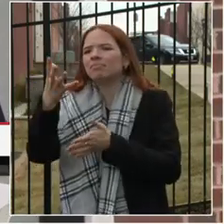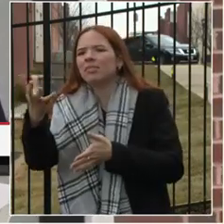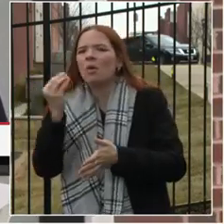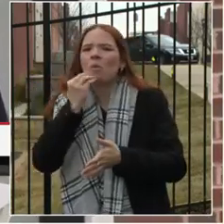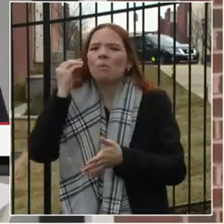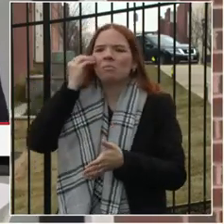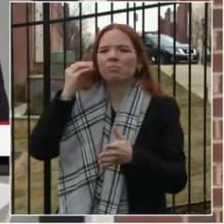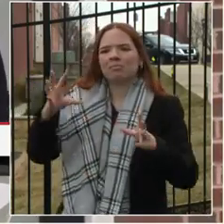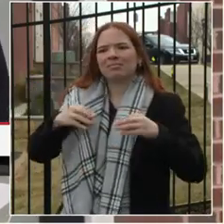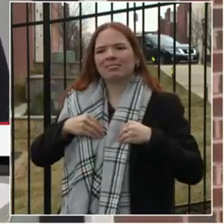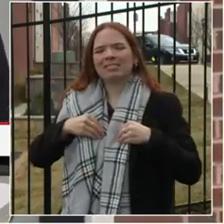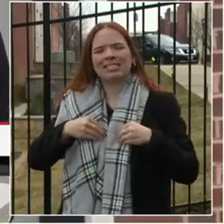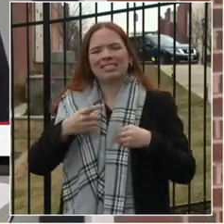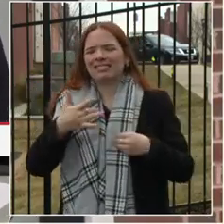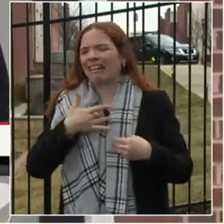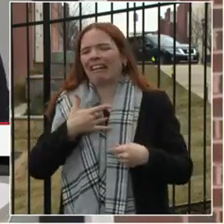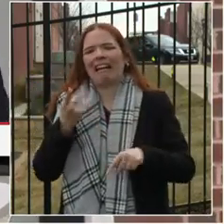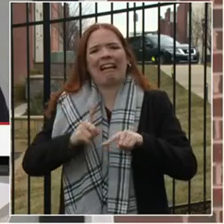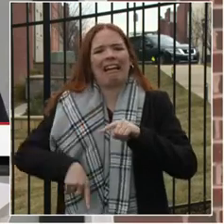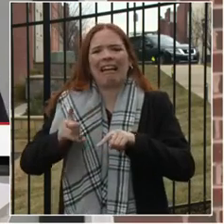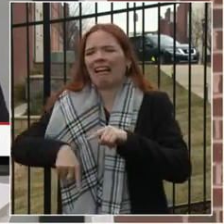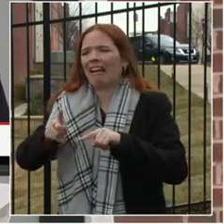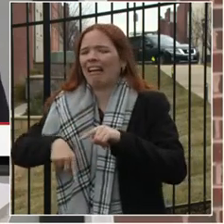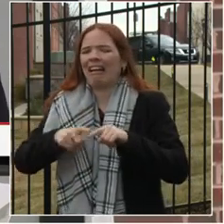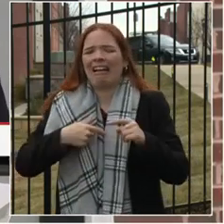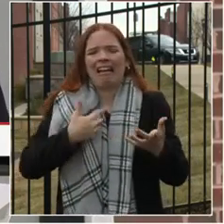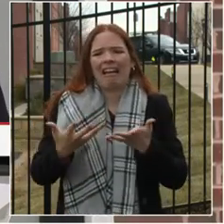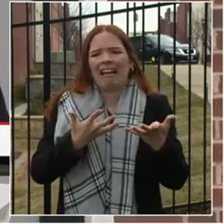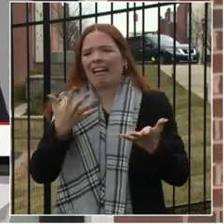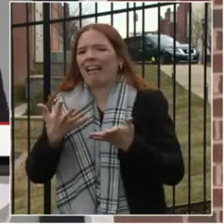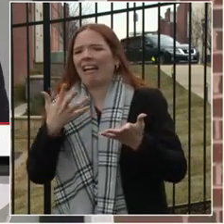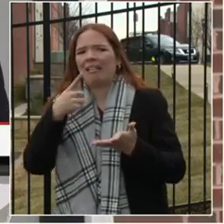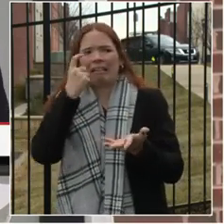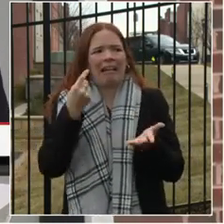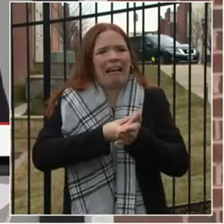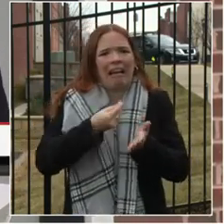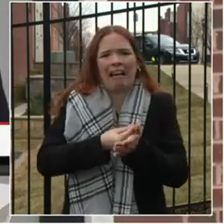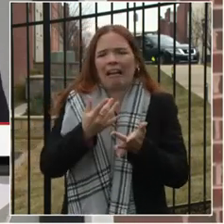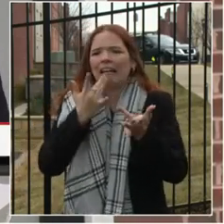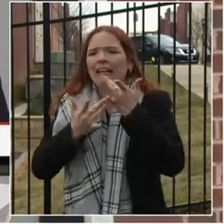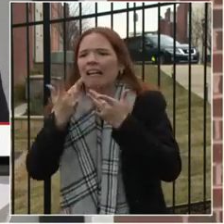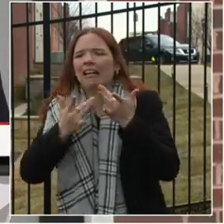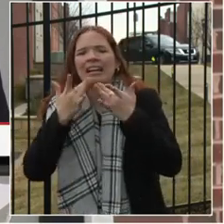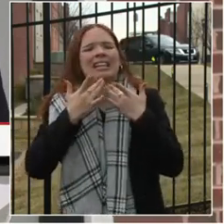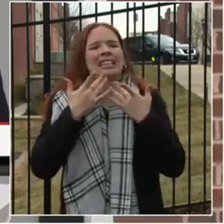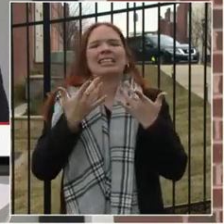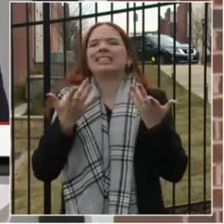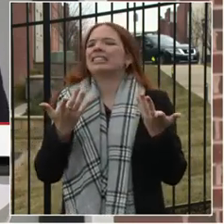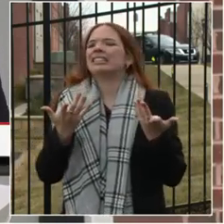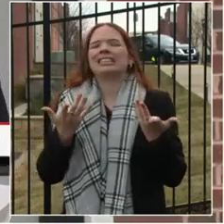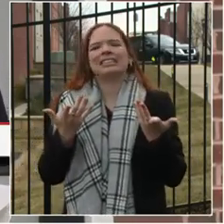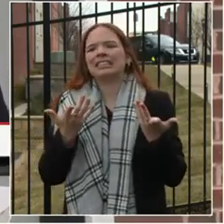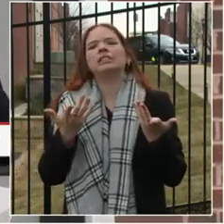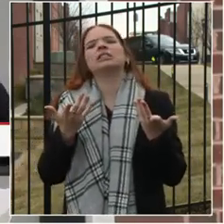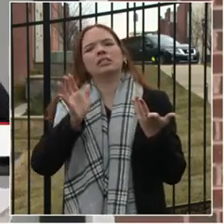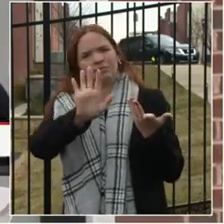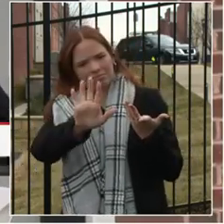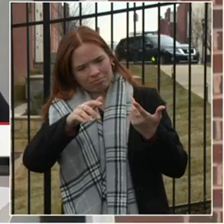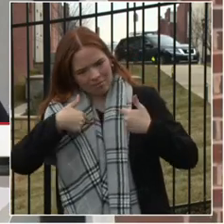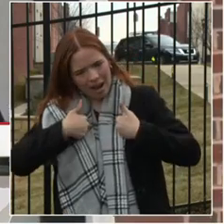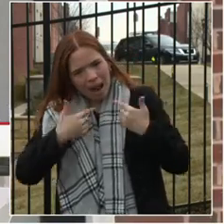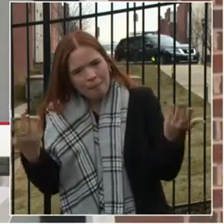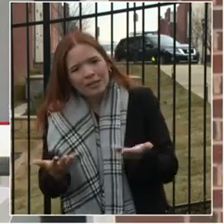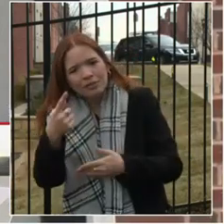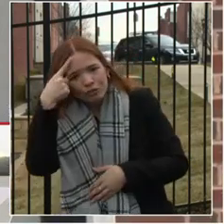think there's not help out there. They think they're not going to find something in one of our beautiful 8 wards. And we're here to tell you that